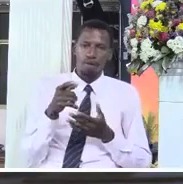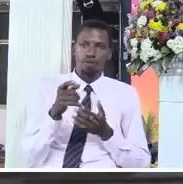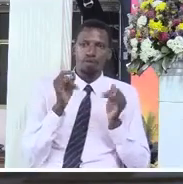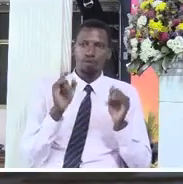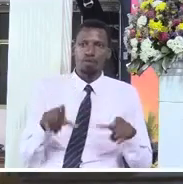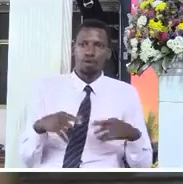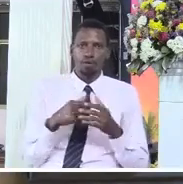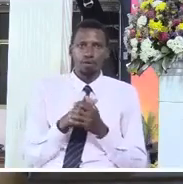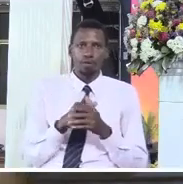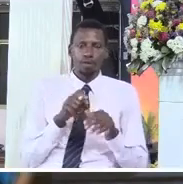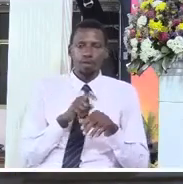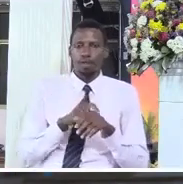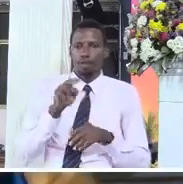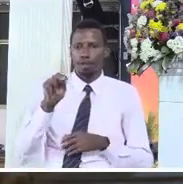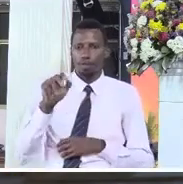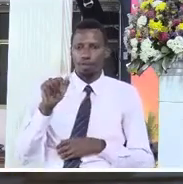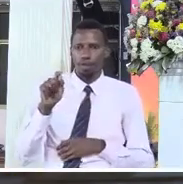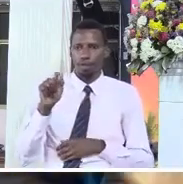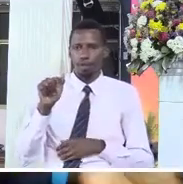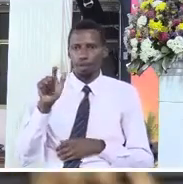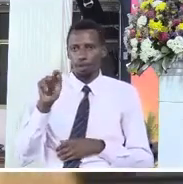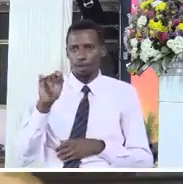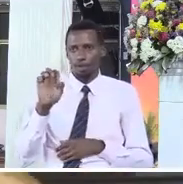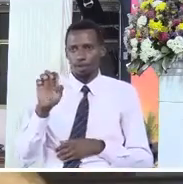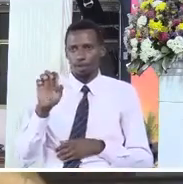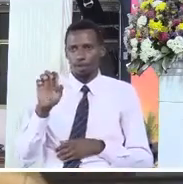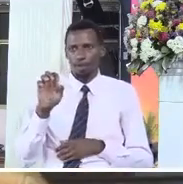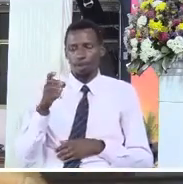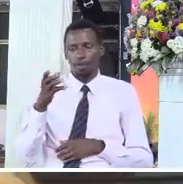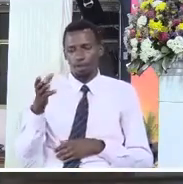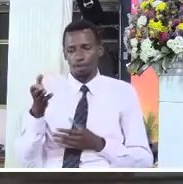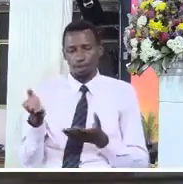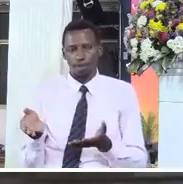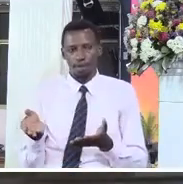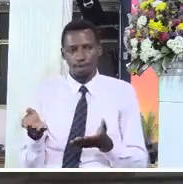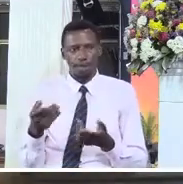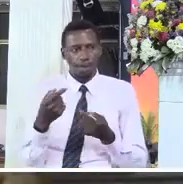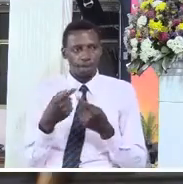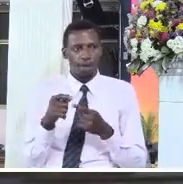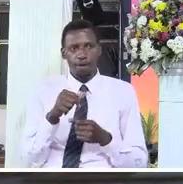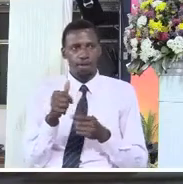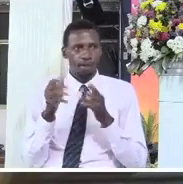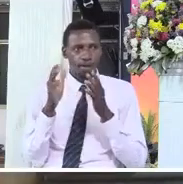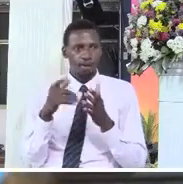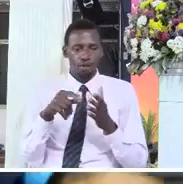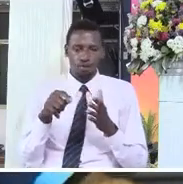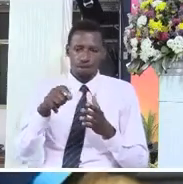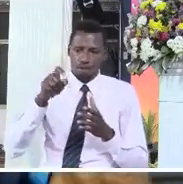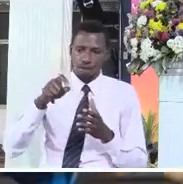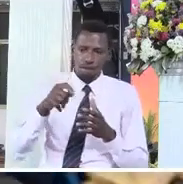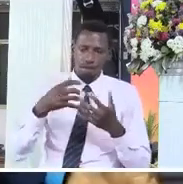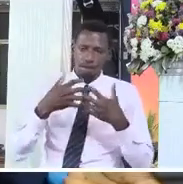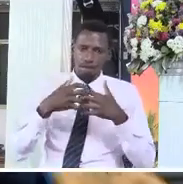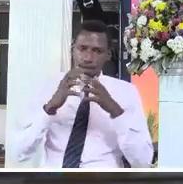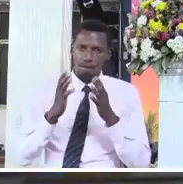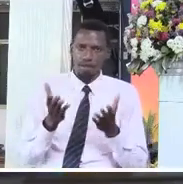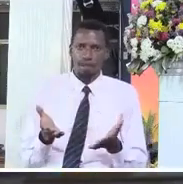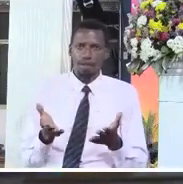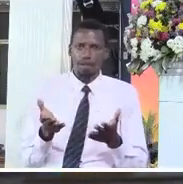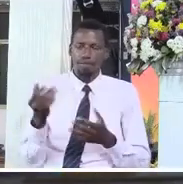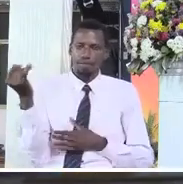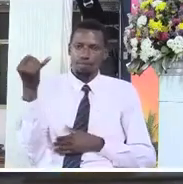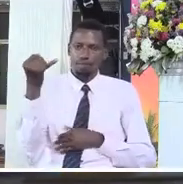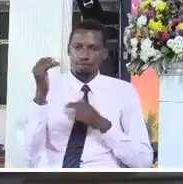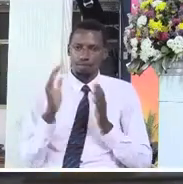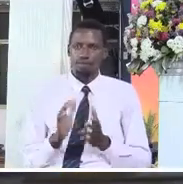When Natalie graduates, that is by default she's here. But another person, we need engineers here. Architect, you can